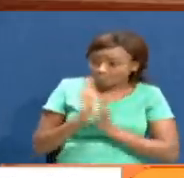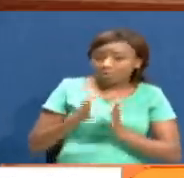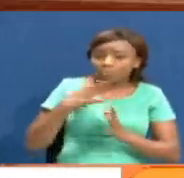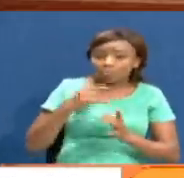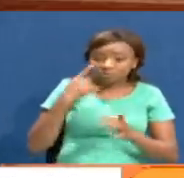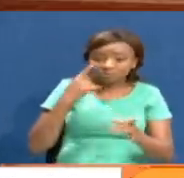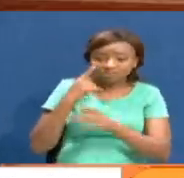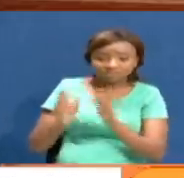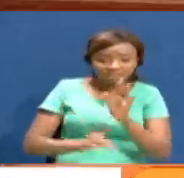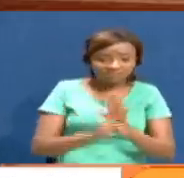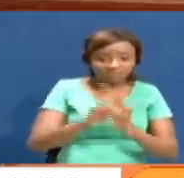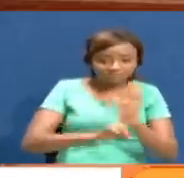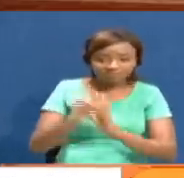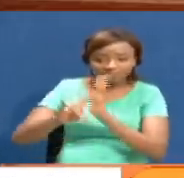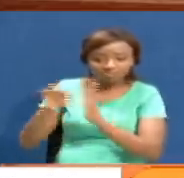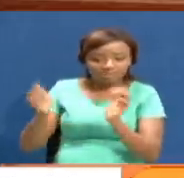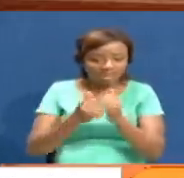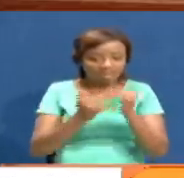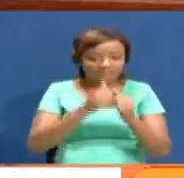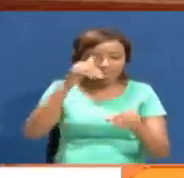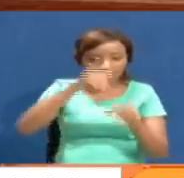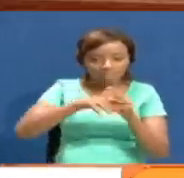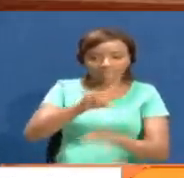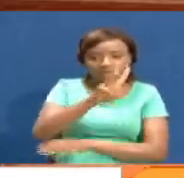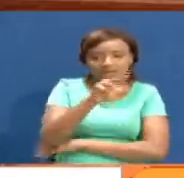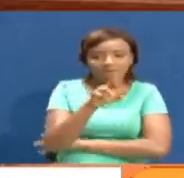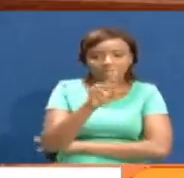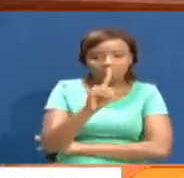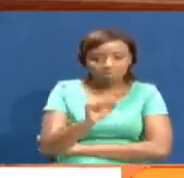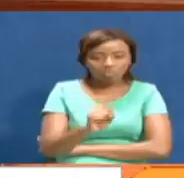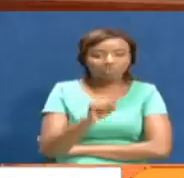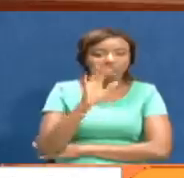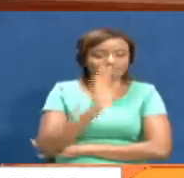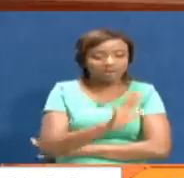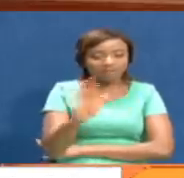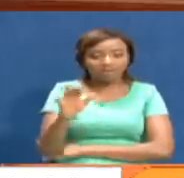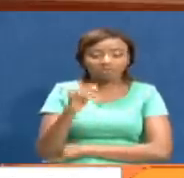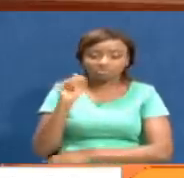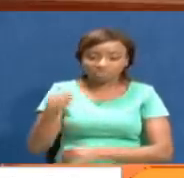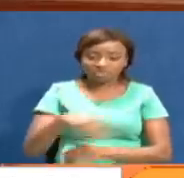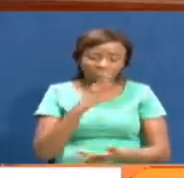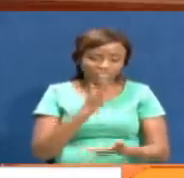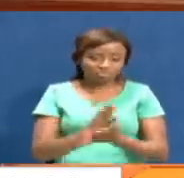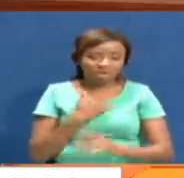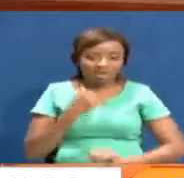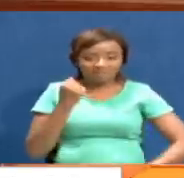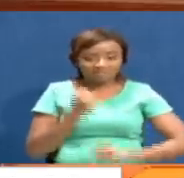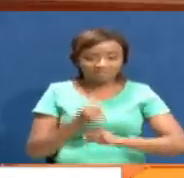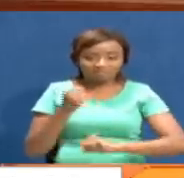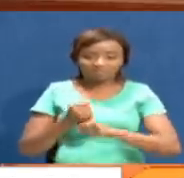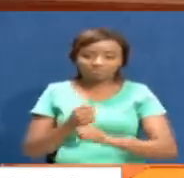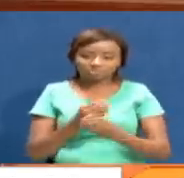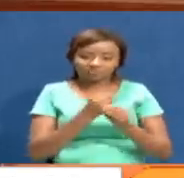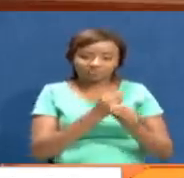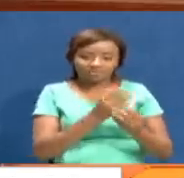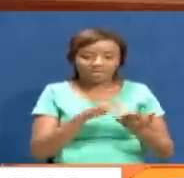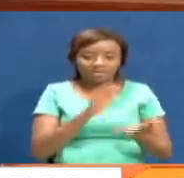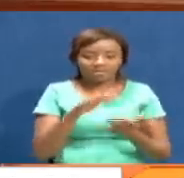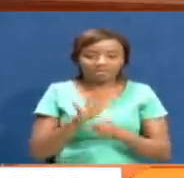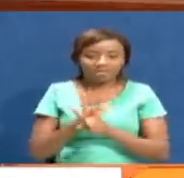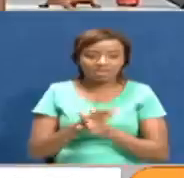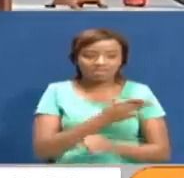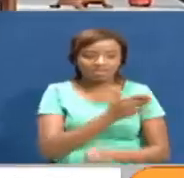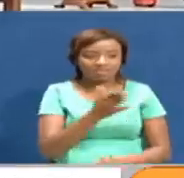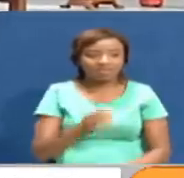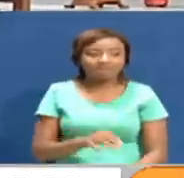to see development within their wards. So yes, I have support of majority of them. Again,